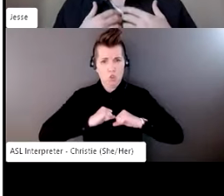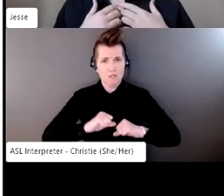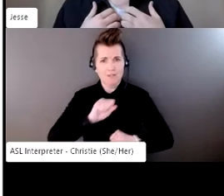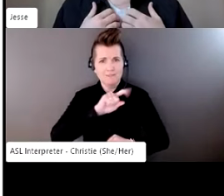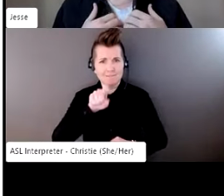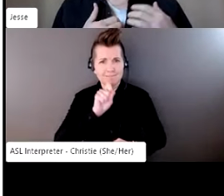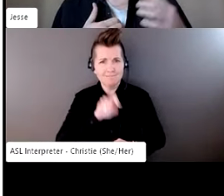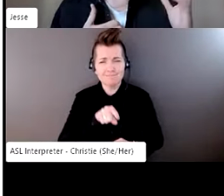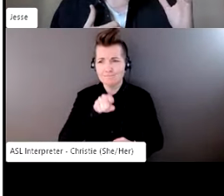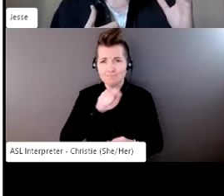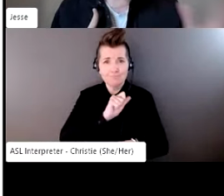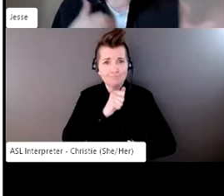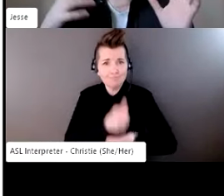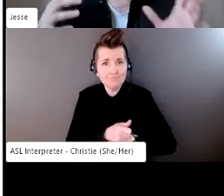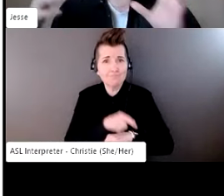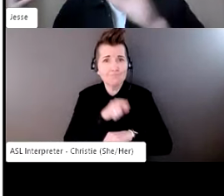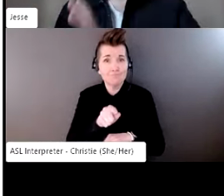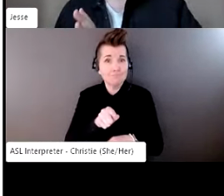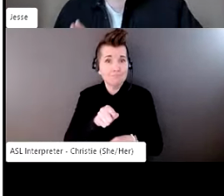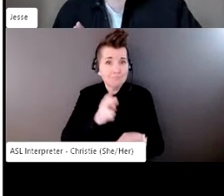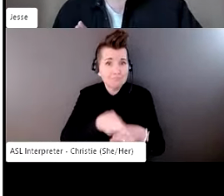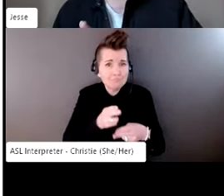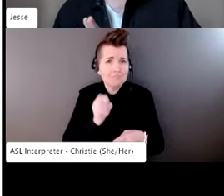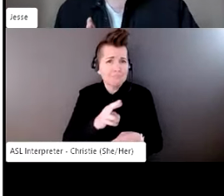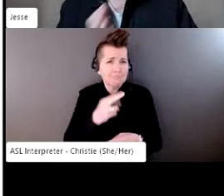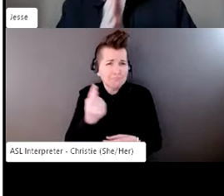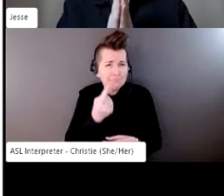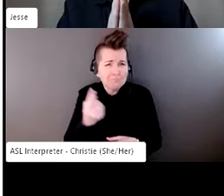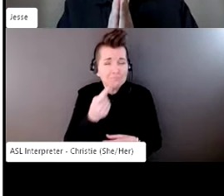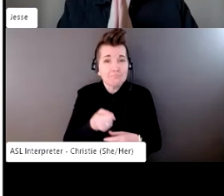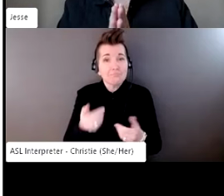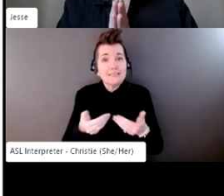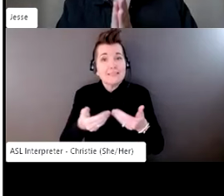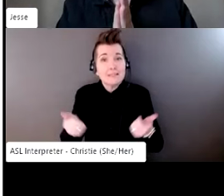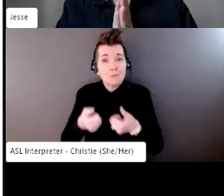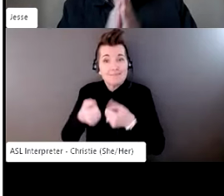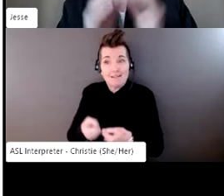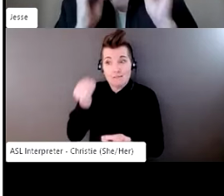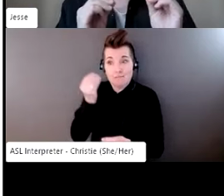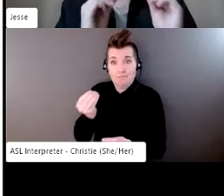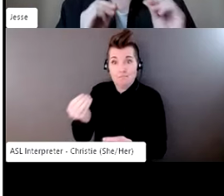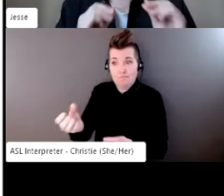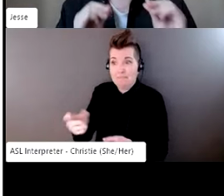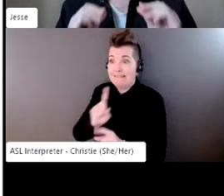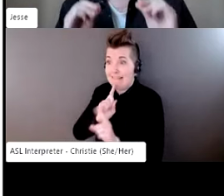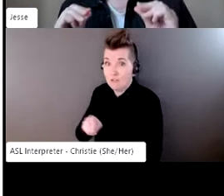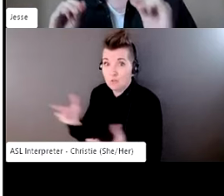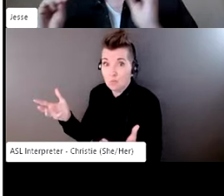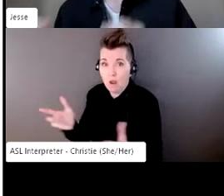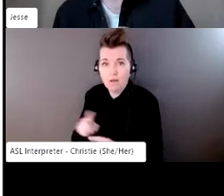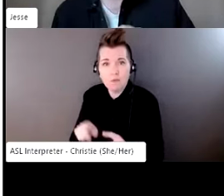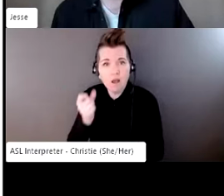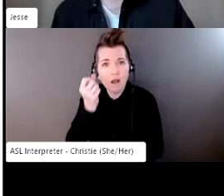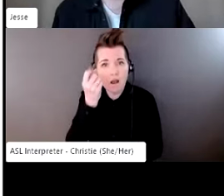sensitive. If you can send a separate text or email to the person to tell them what the answer is, but don't put that answer in